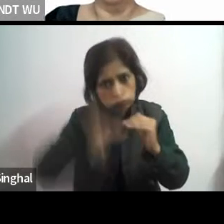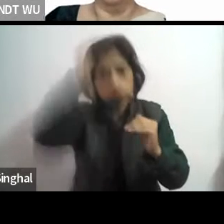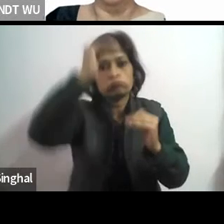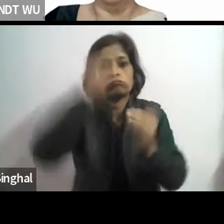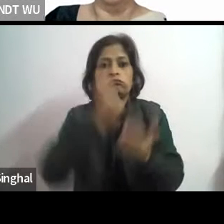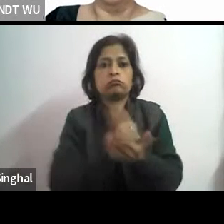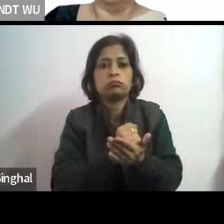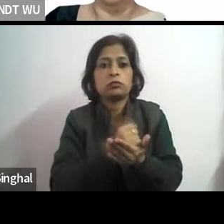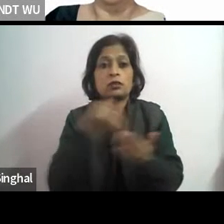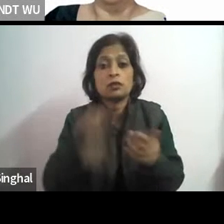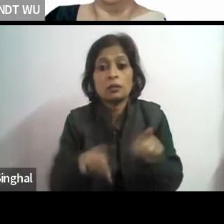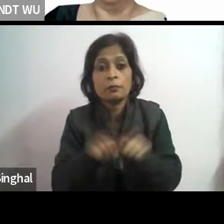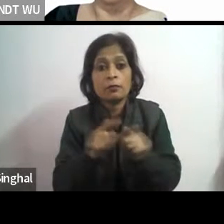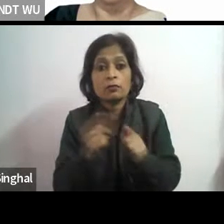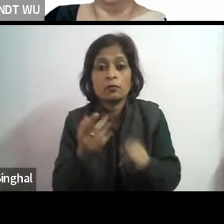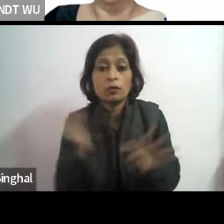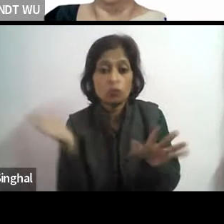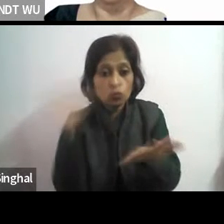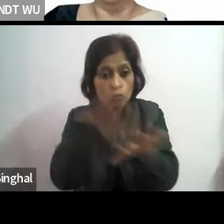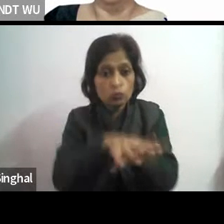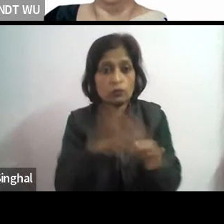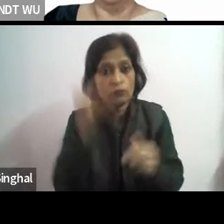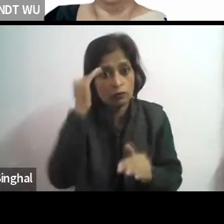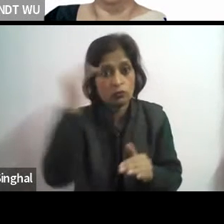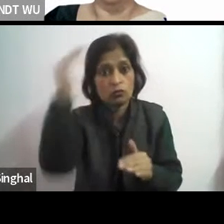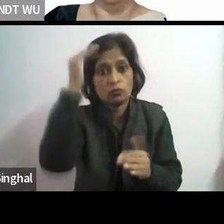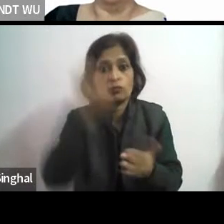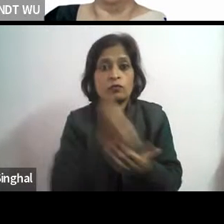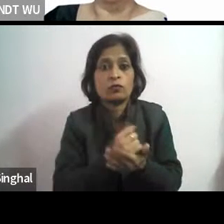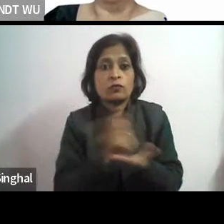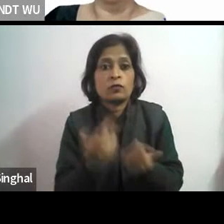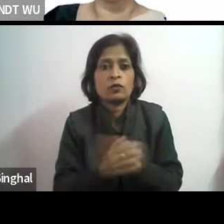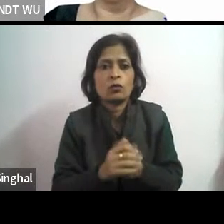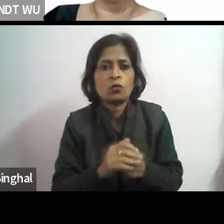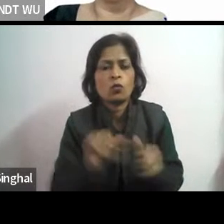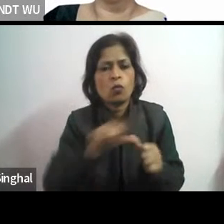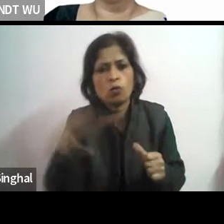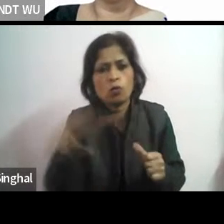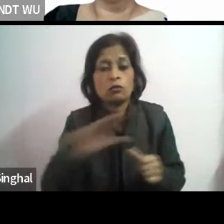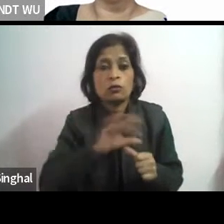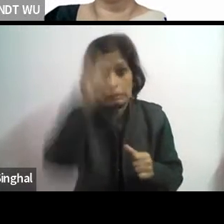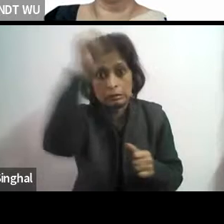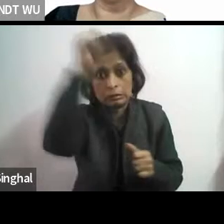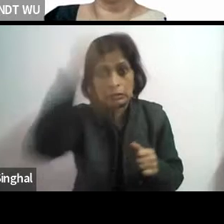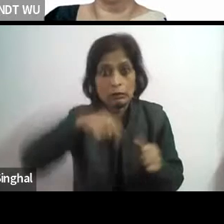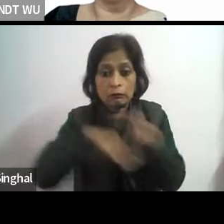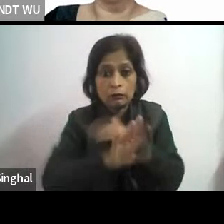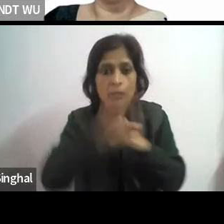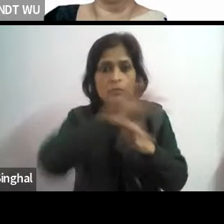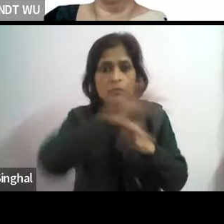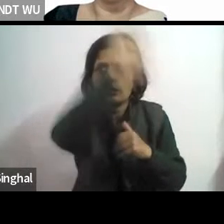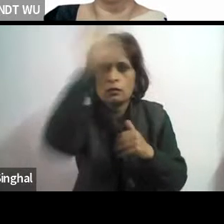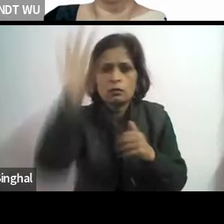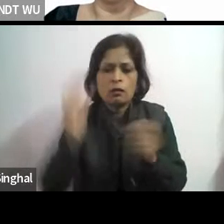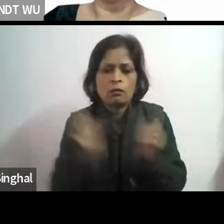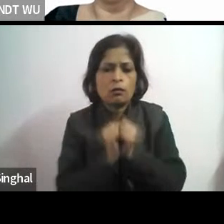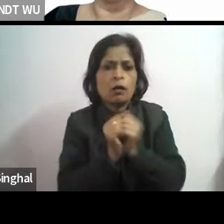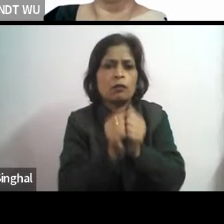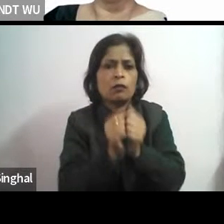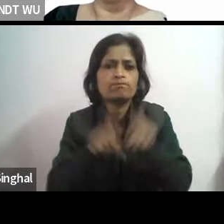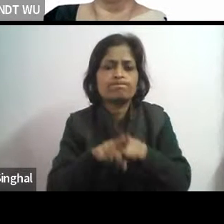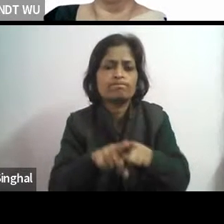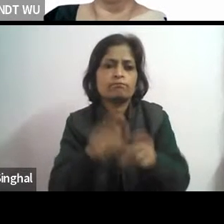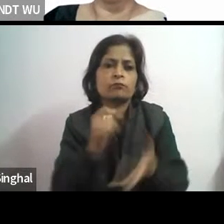more inclusive education, I think every state should have parallel open